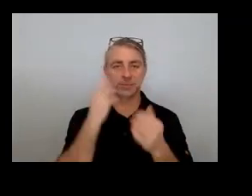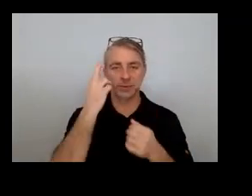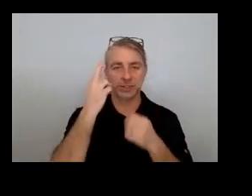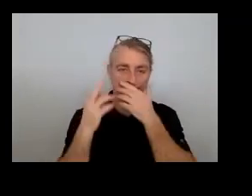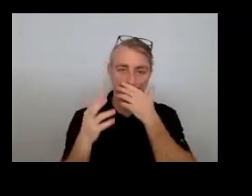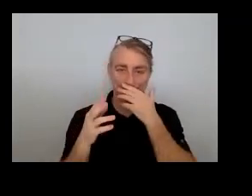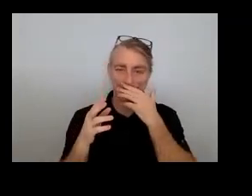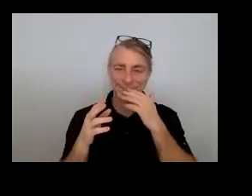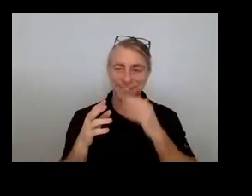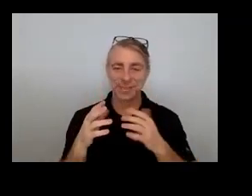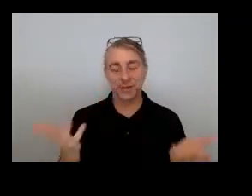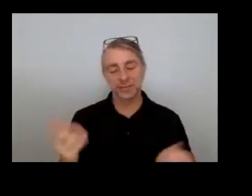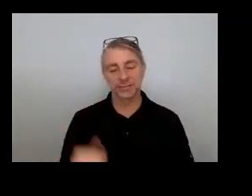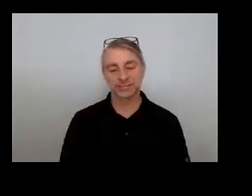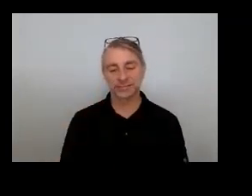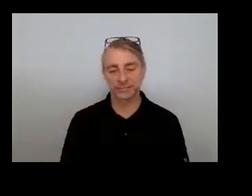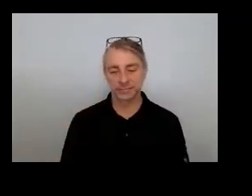so